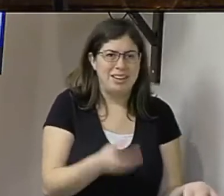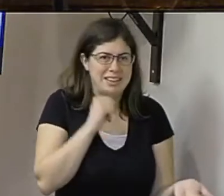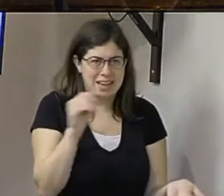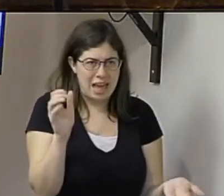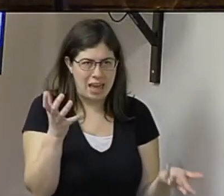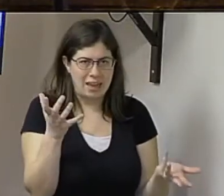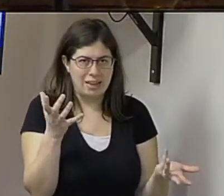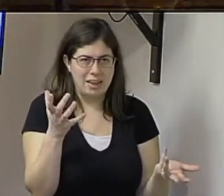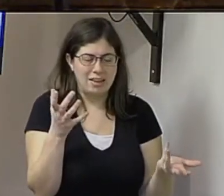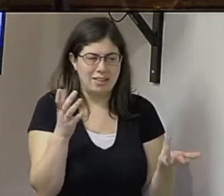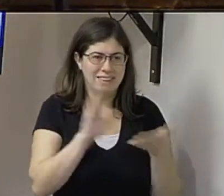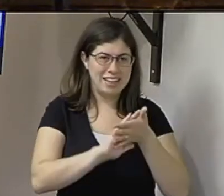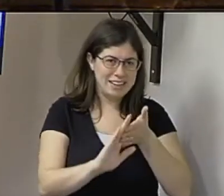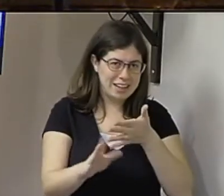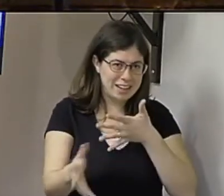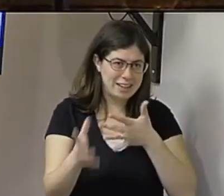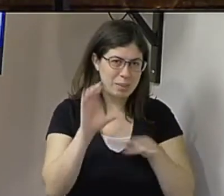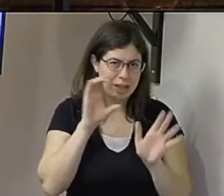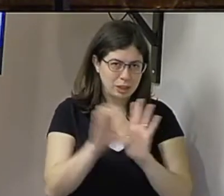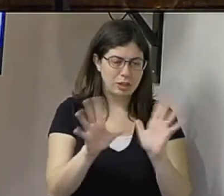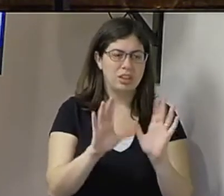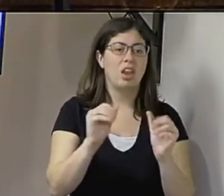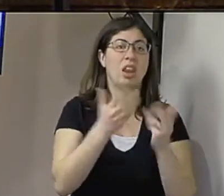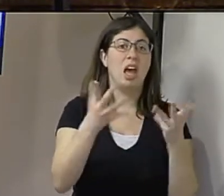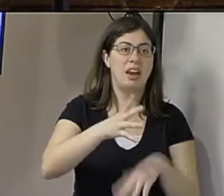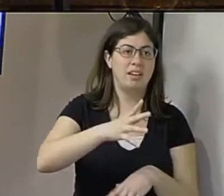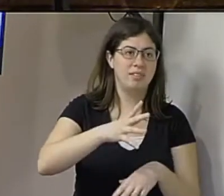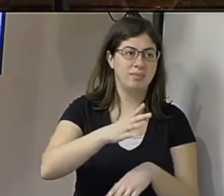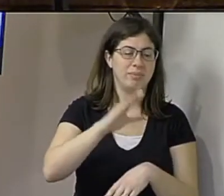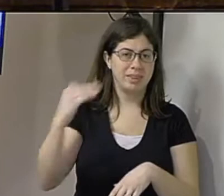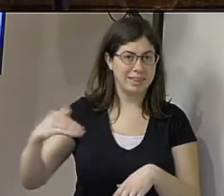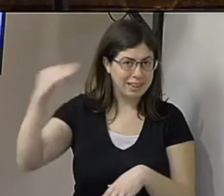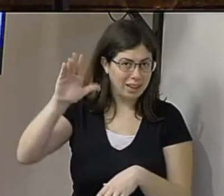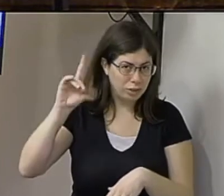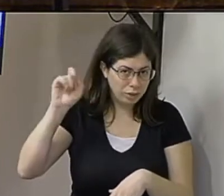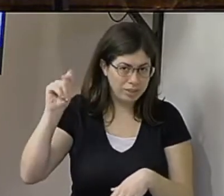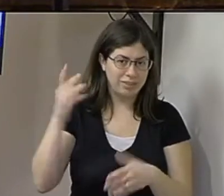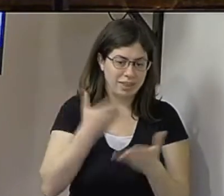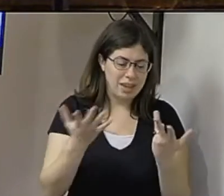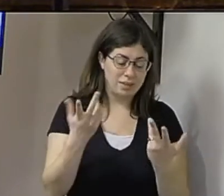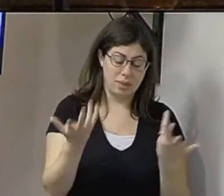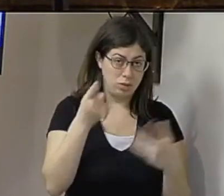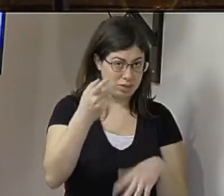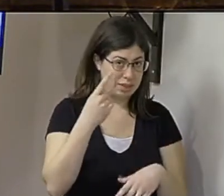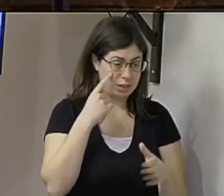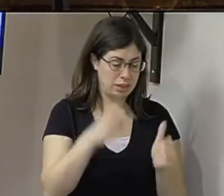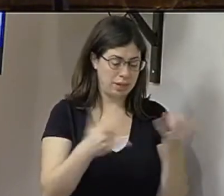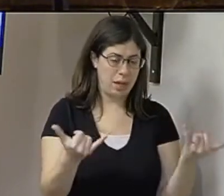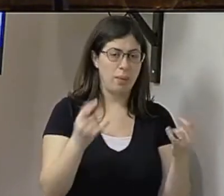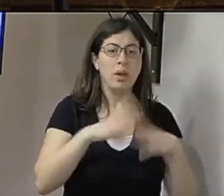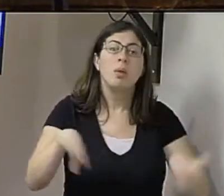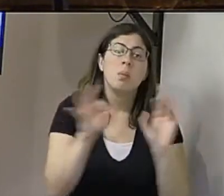the flannel graph version. There's a lot of adult material in here, which I'm sure you're seeing. But that's